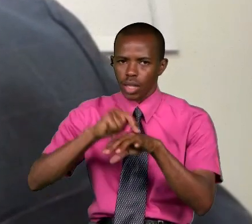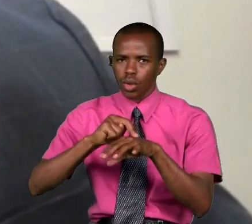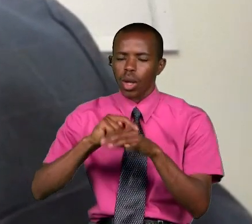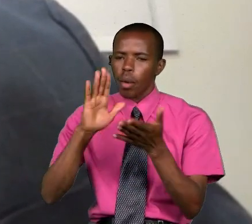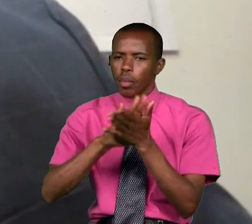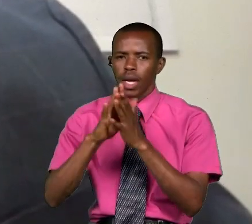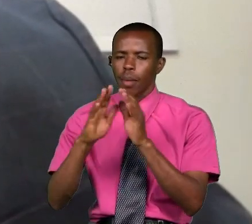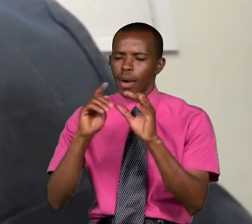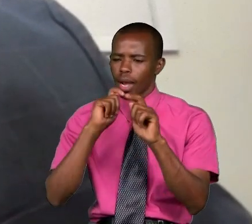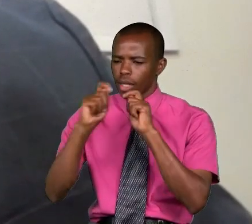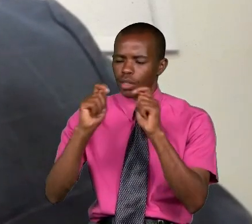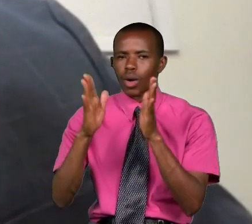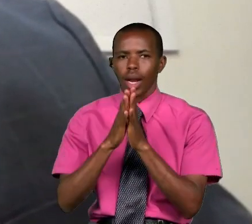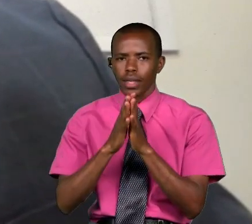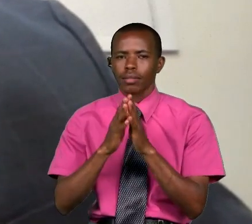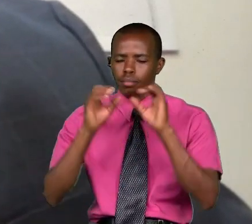testimony. All right. And a blessing.